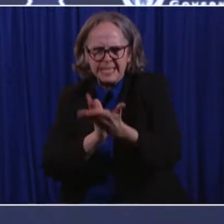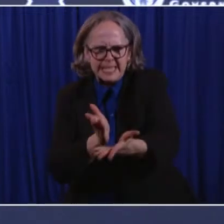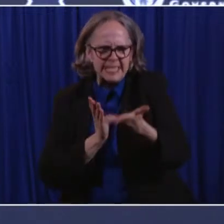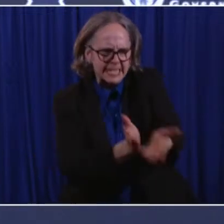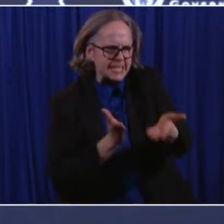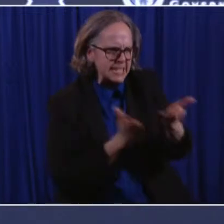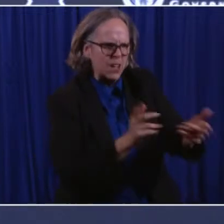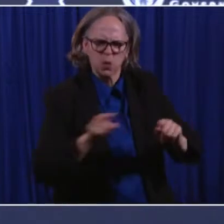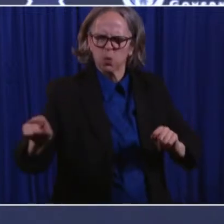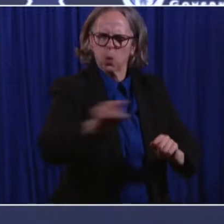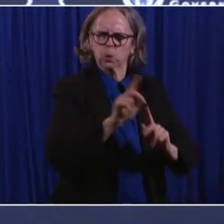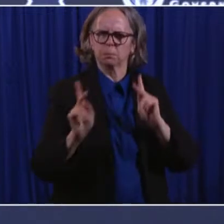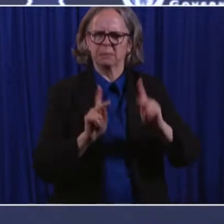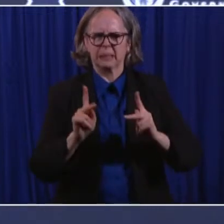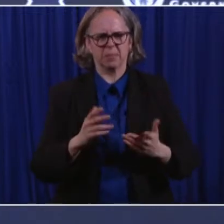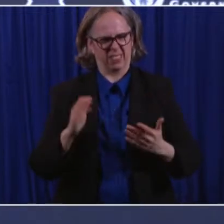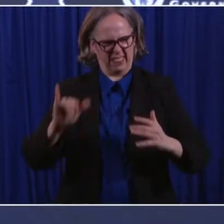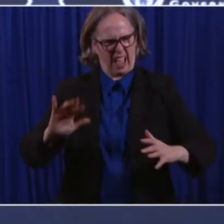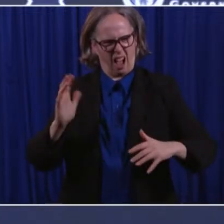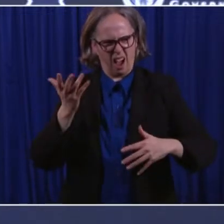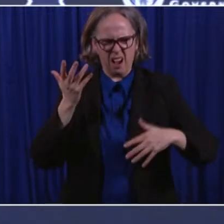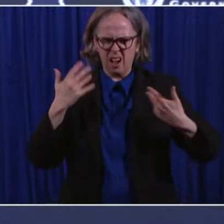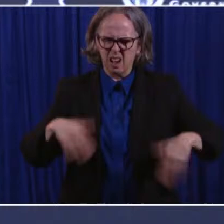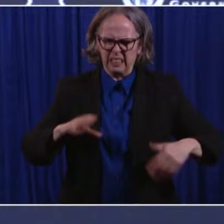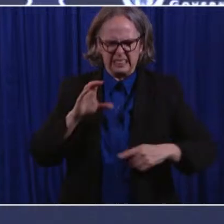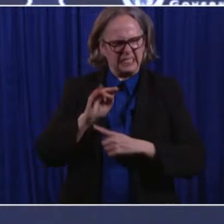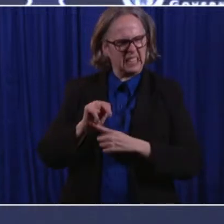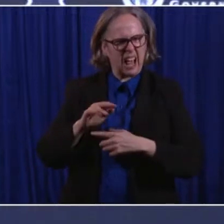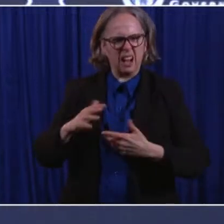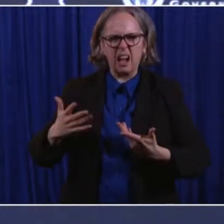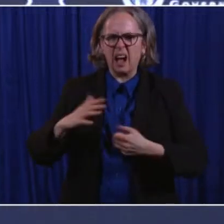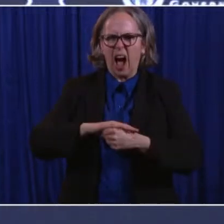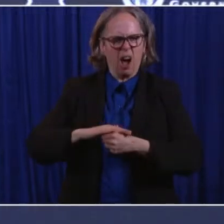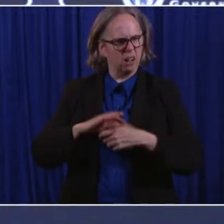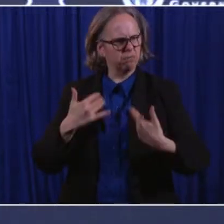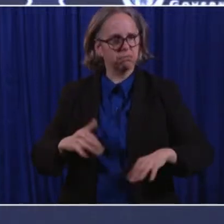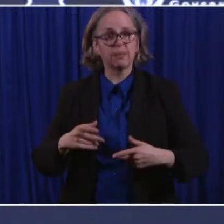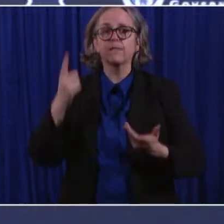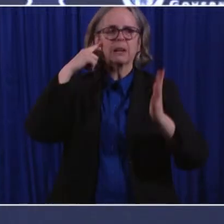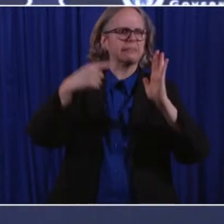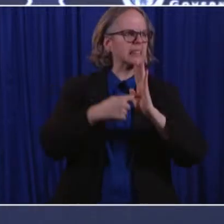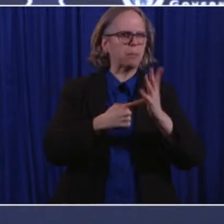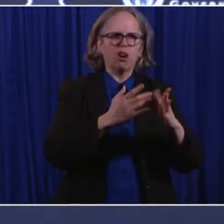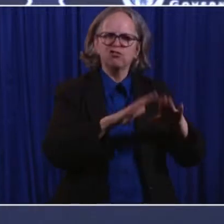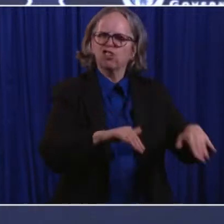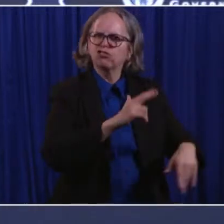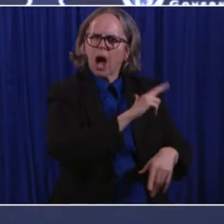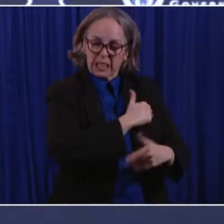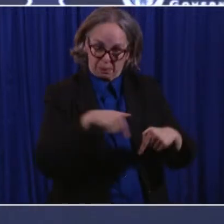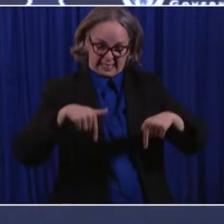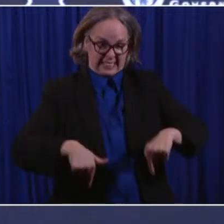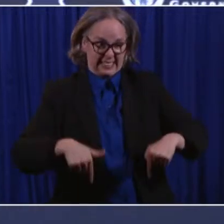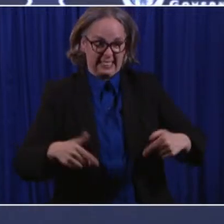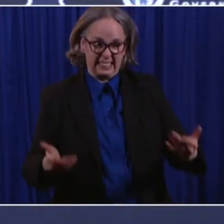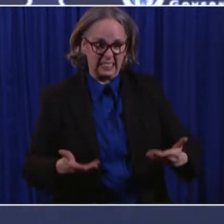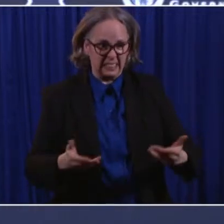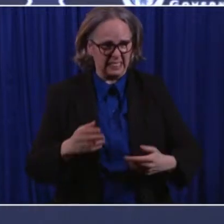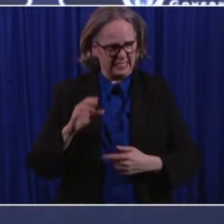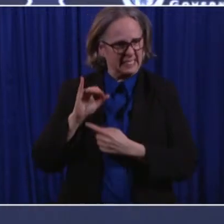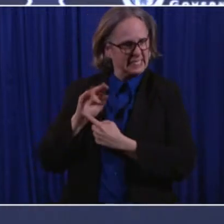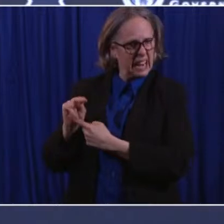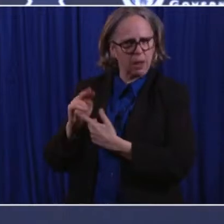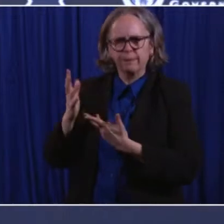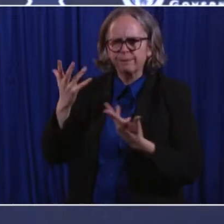vaccinate community members. Cincinnati Children's, for example, recently delivered vaccine to the St. Joseph Home, a nonprofit